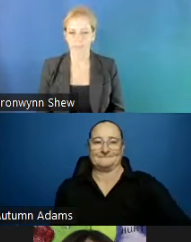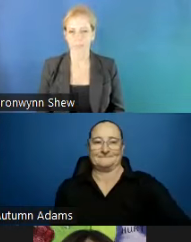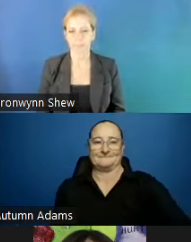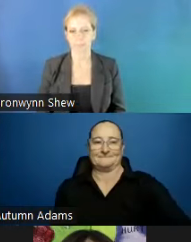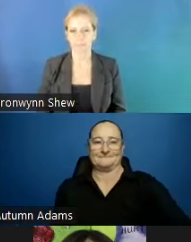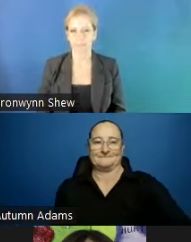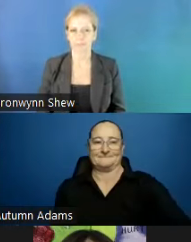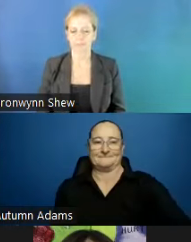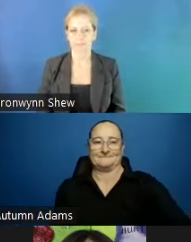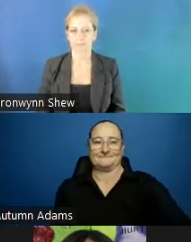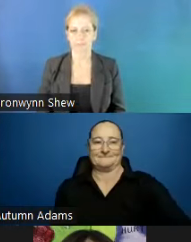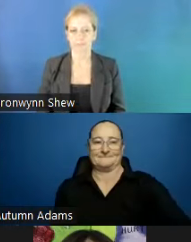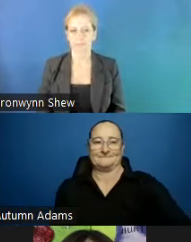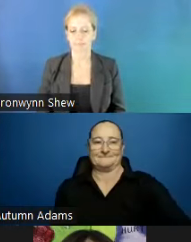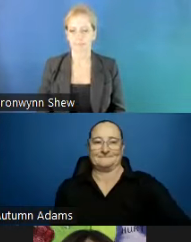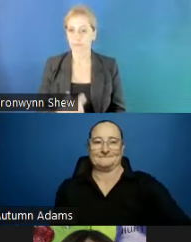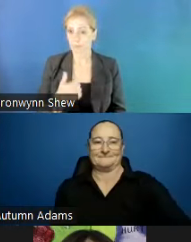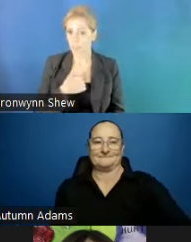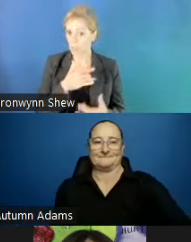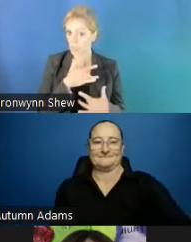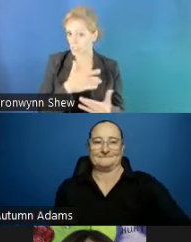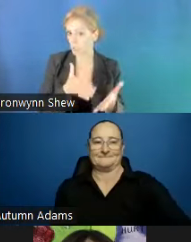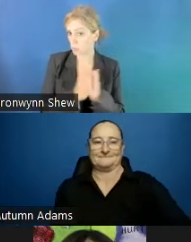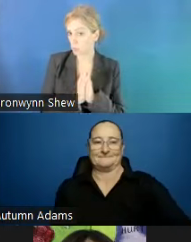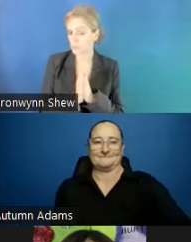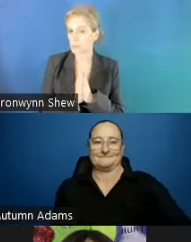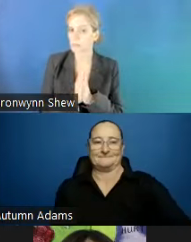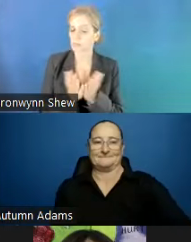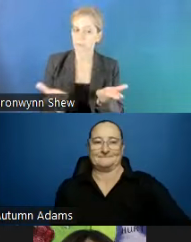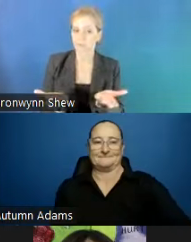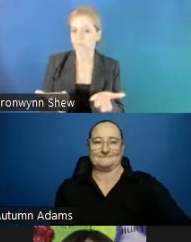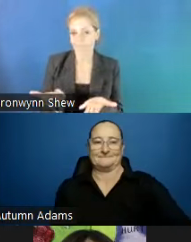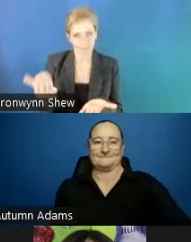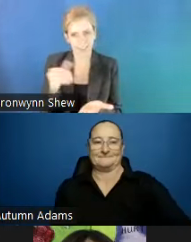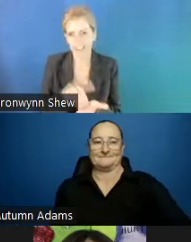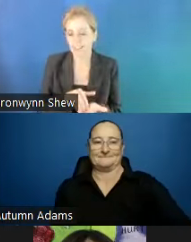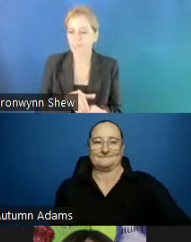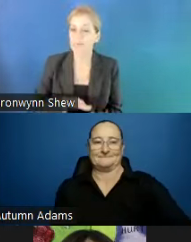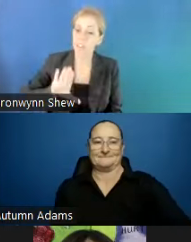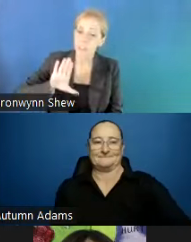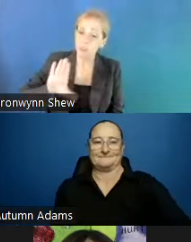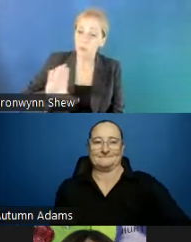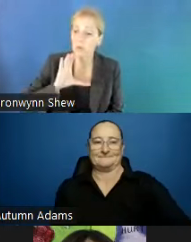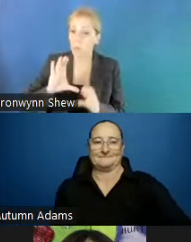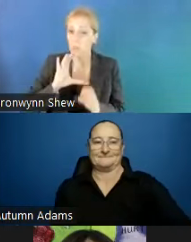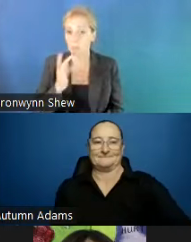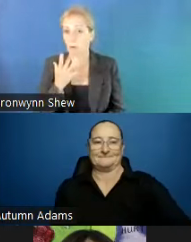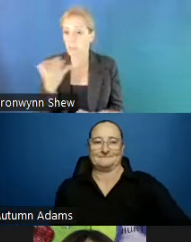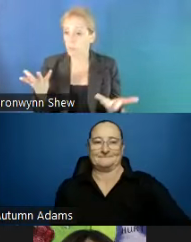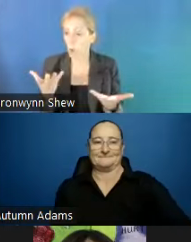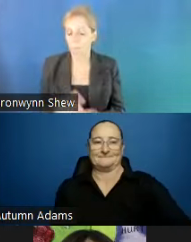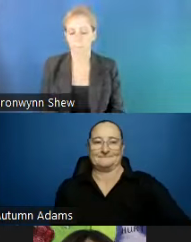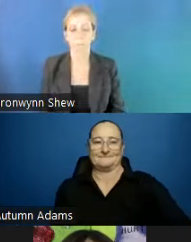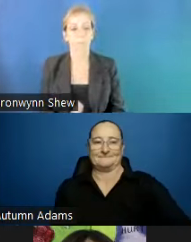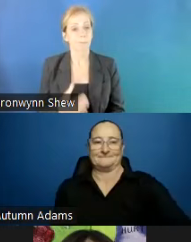so I always ask, again, what is their communication preference? You know, even if they say I prefer an